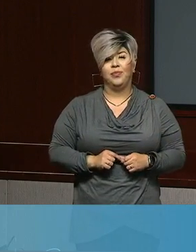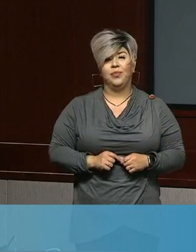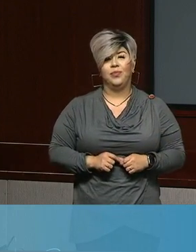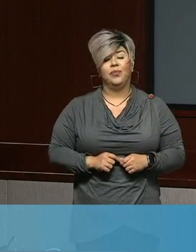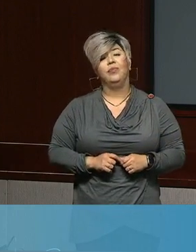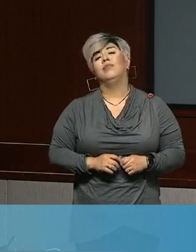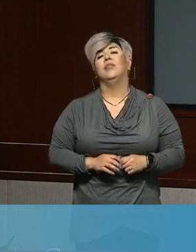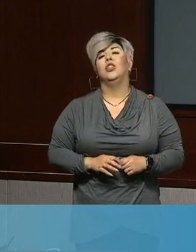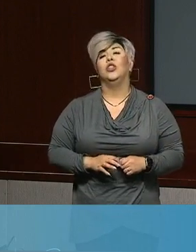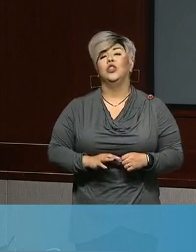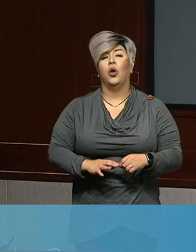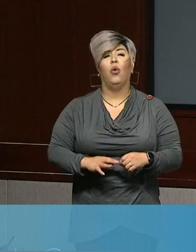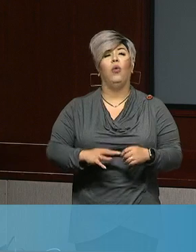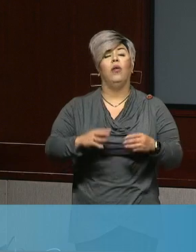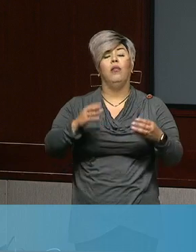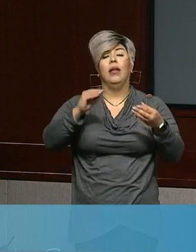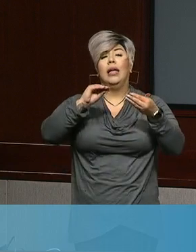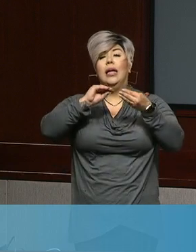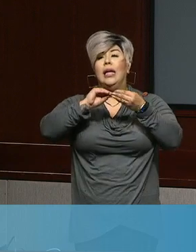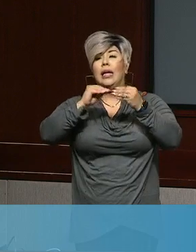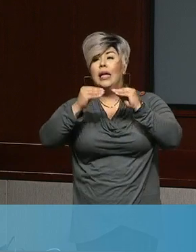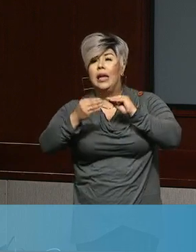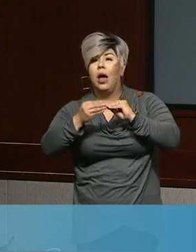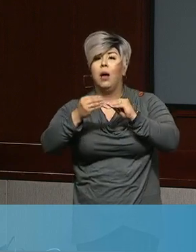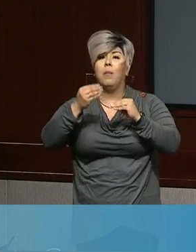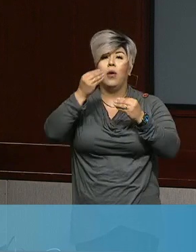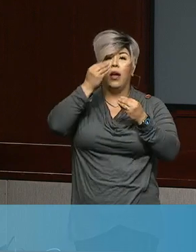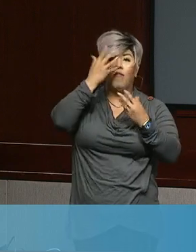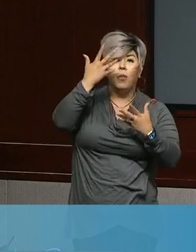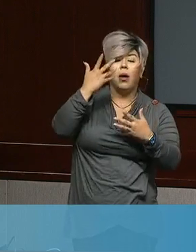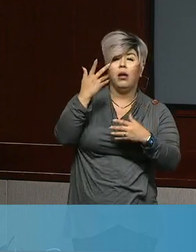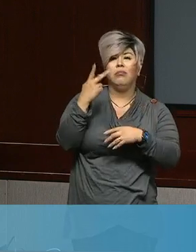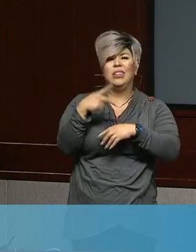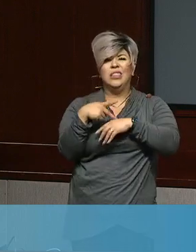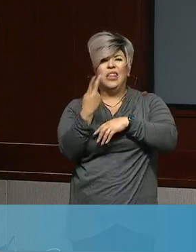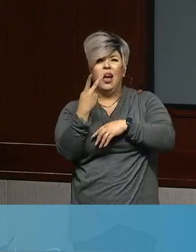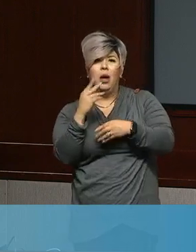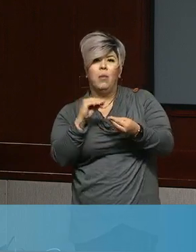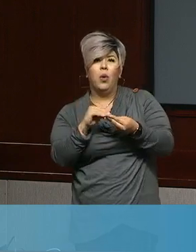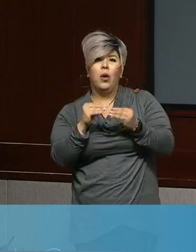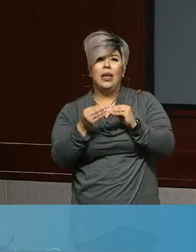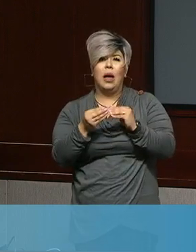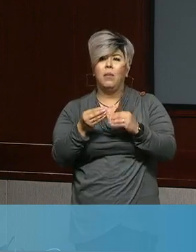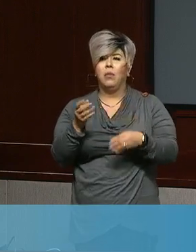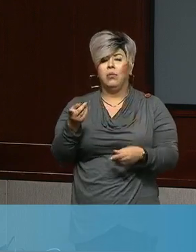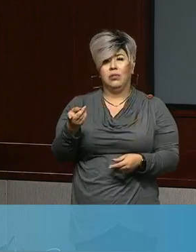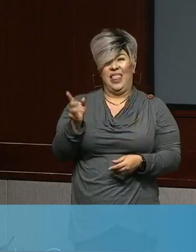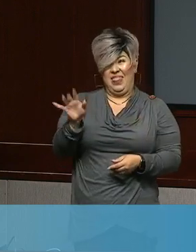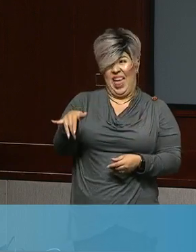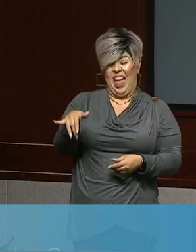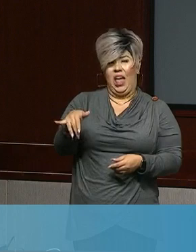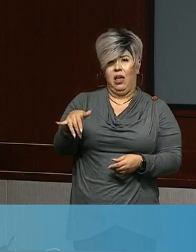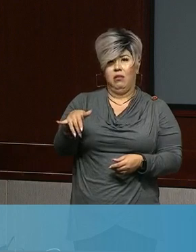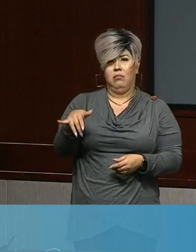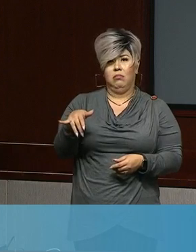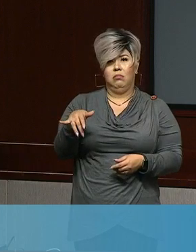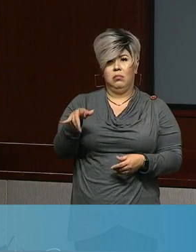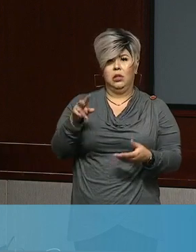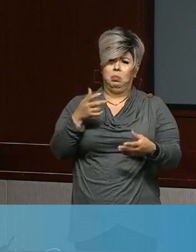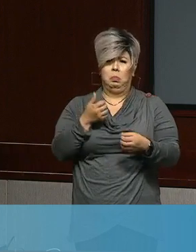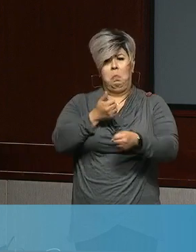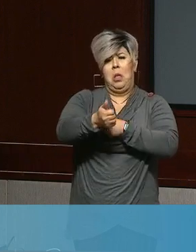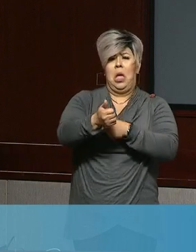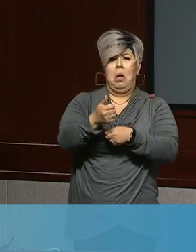data and duplication that you're asking about is not a reason we are on the state's monitoring